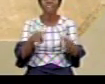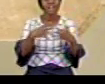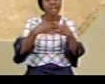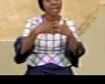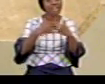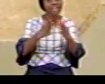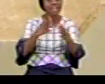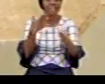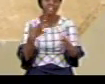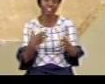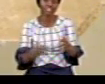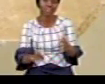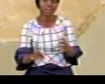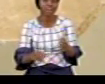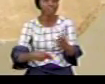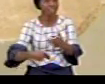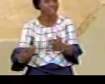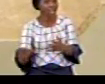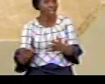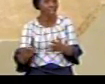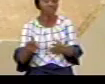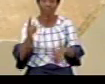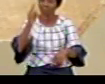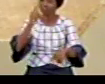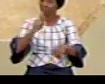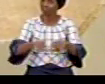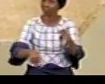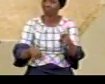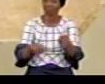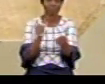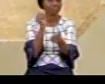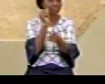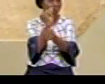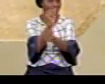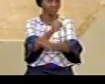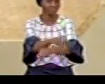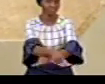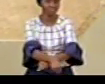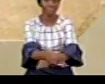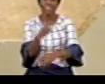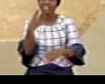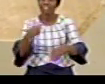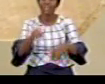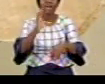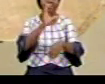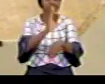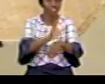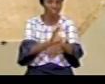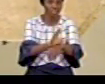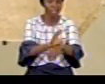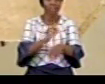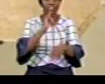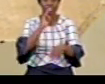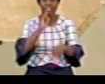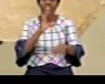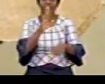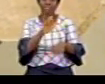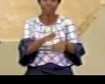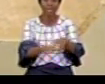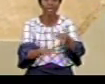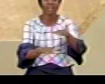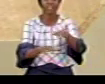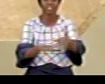The gates of hell shall not prevail. The church